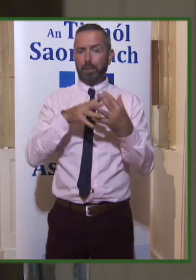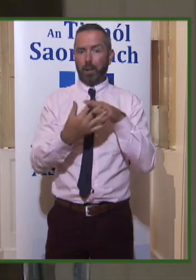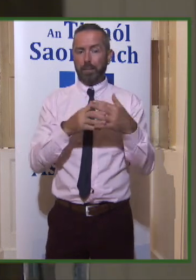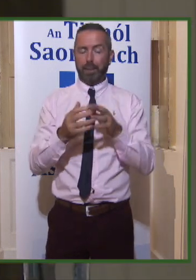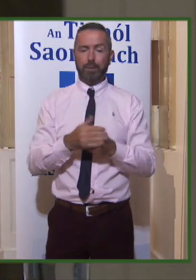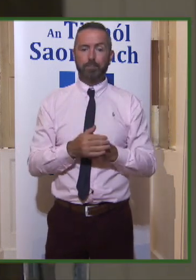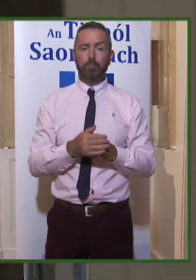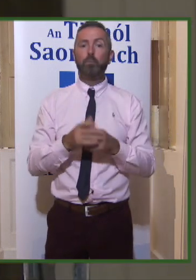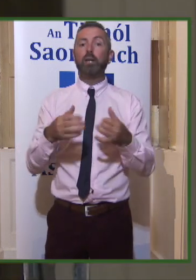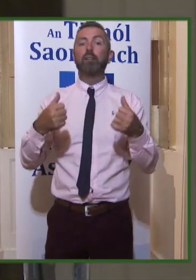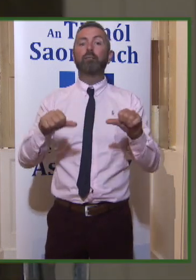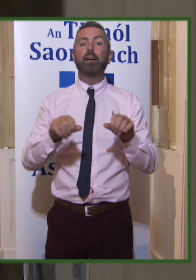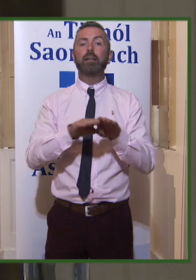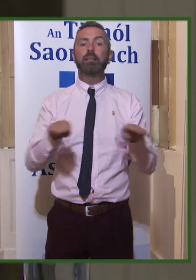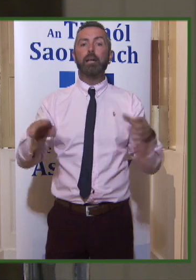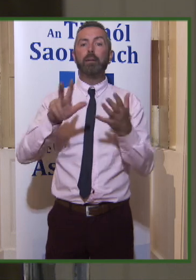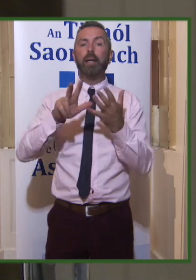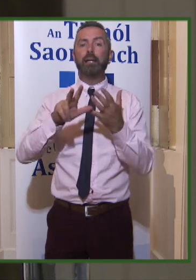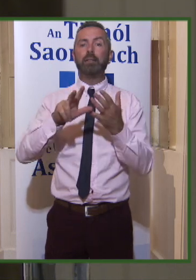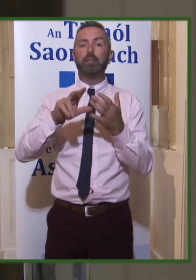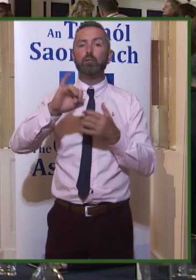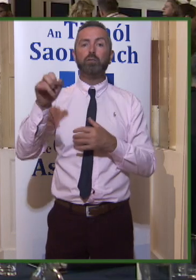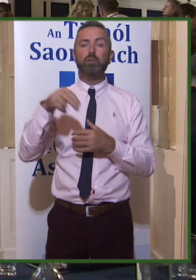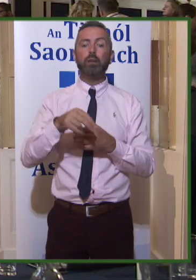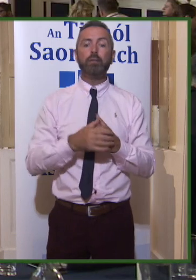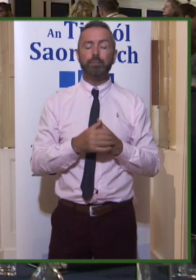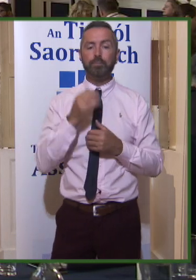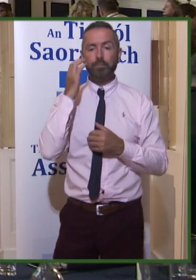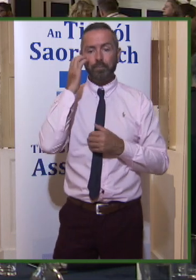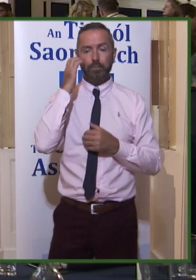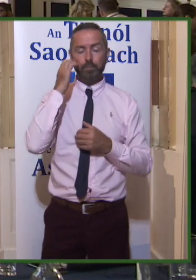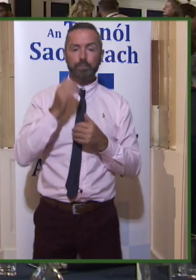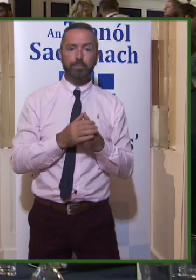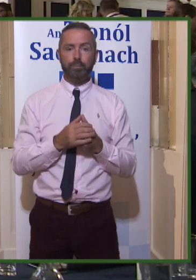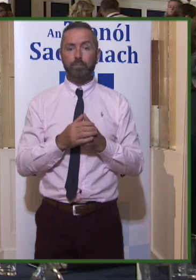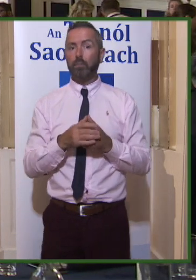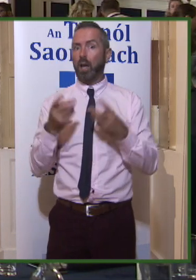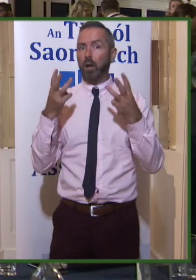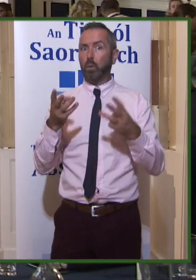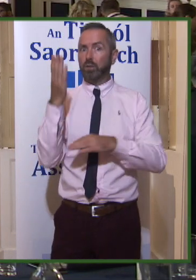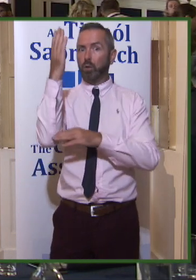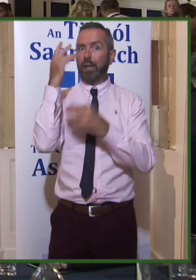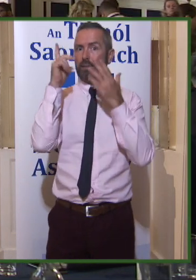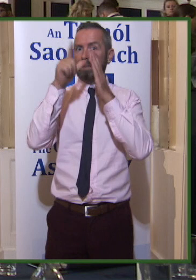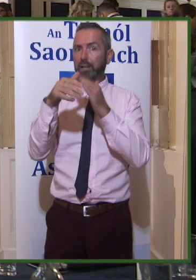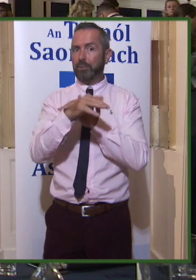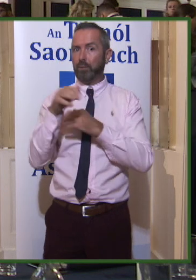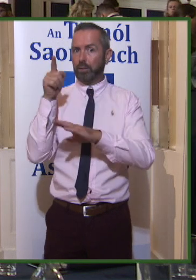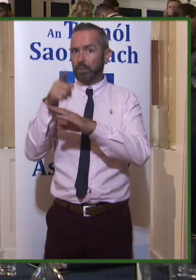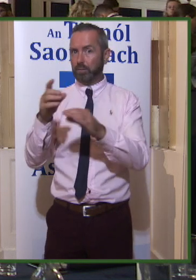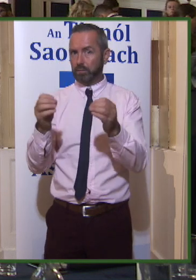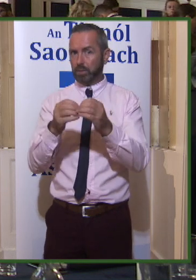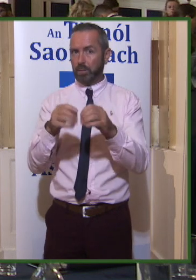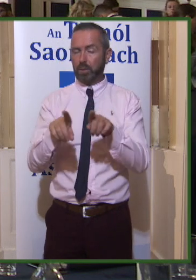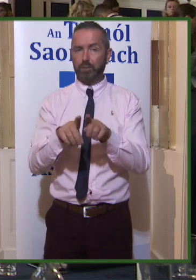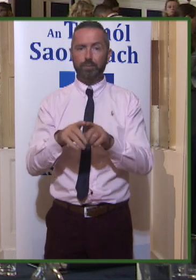think we're going to go to table 8, and then John, if you want to have the final say. And I'm keen now to have a show of hands very shortly. Paul? Yeah. Thank you. I